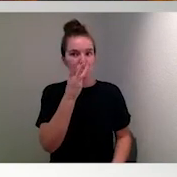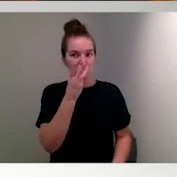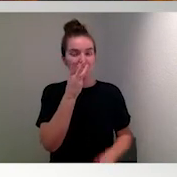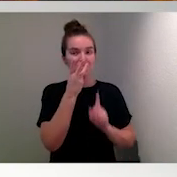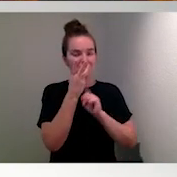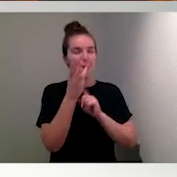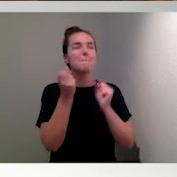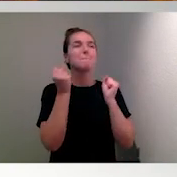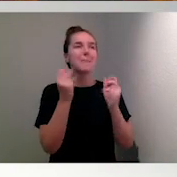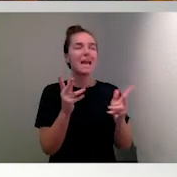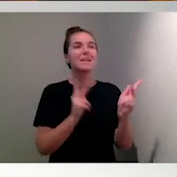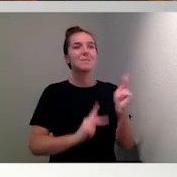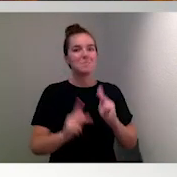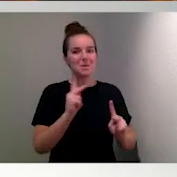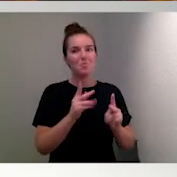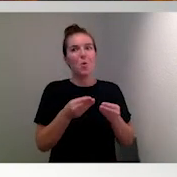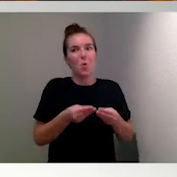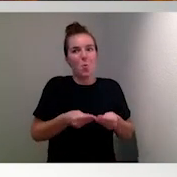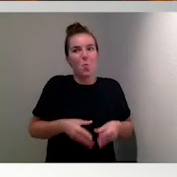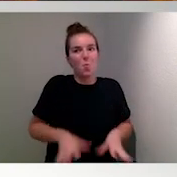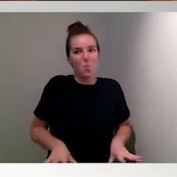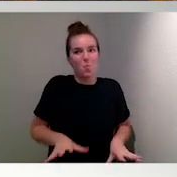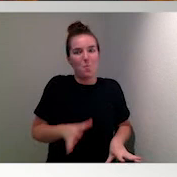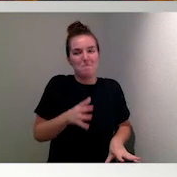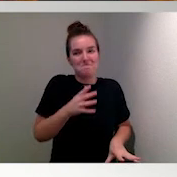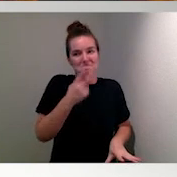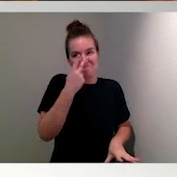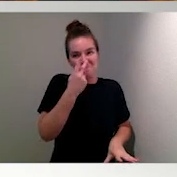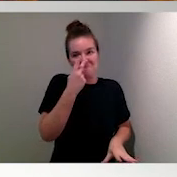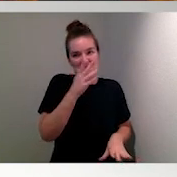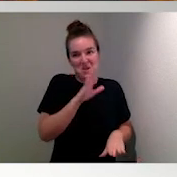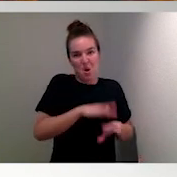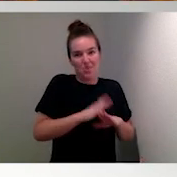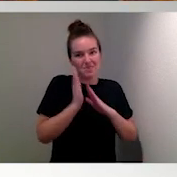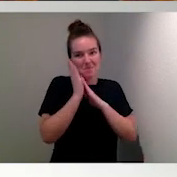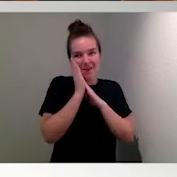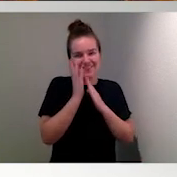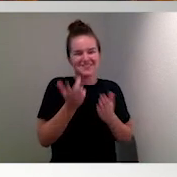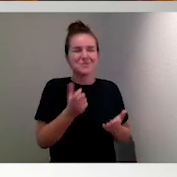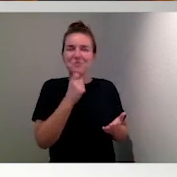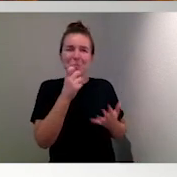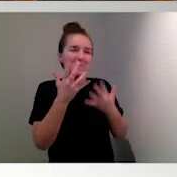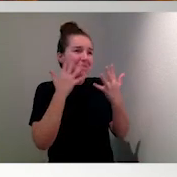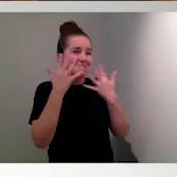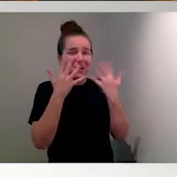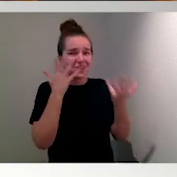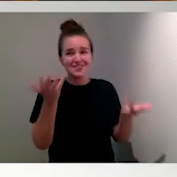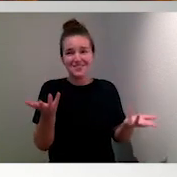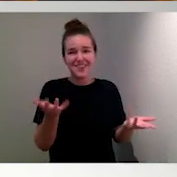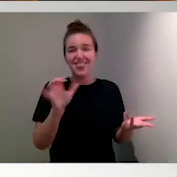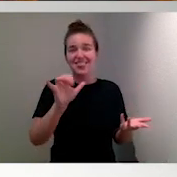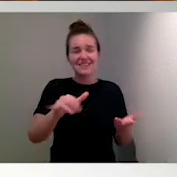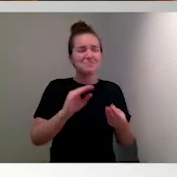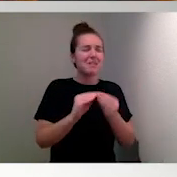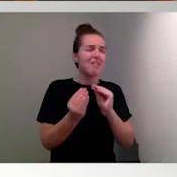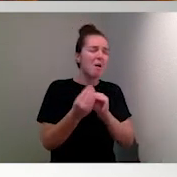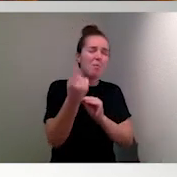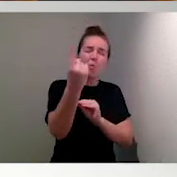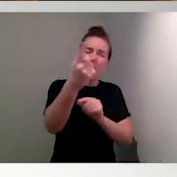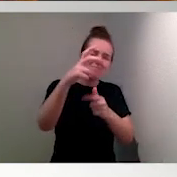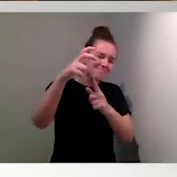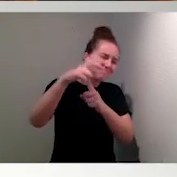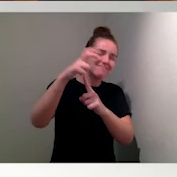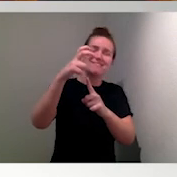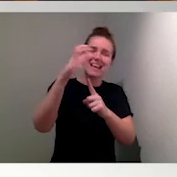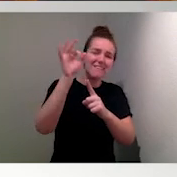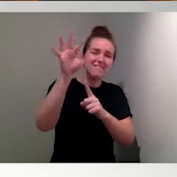being embarrassed about it. Honestly, that's my #1 piece of advice. Stop being embarrassed. You're not the first. There's